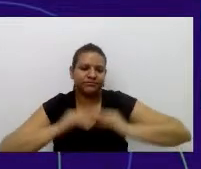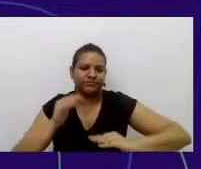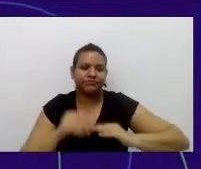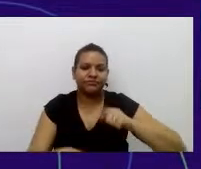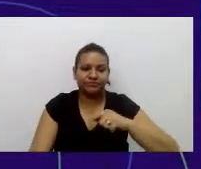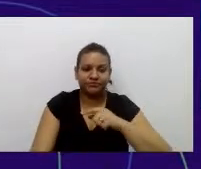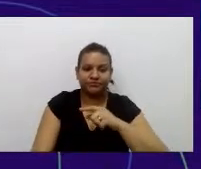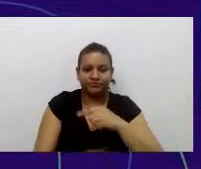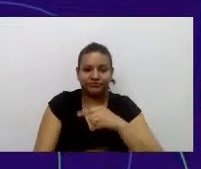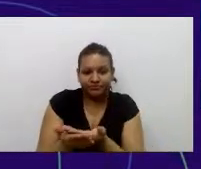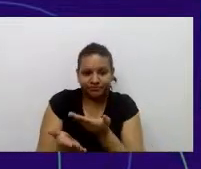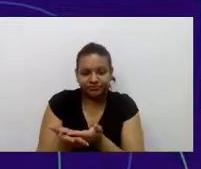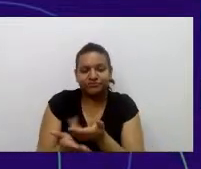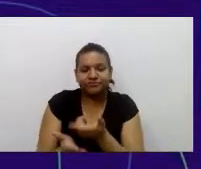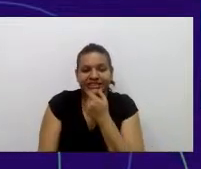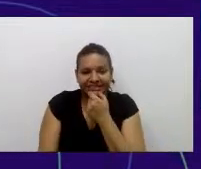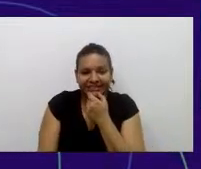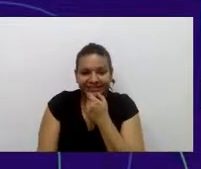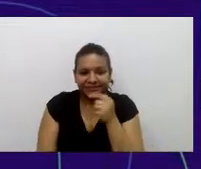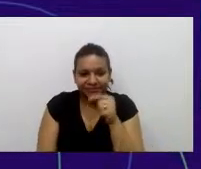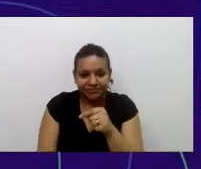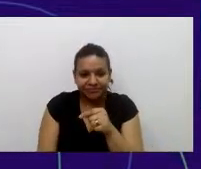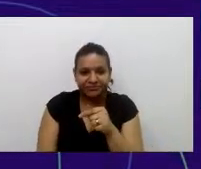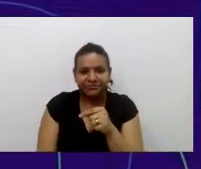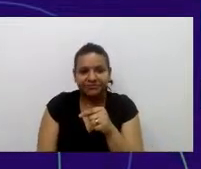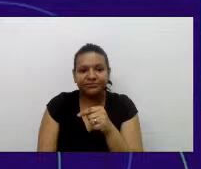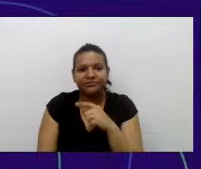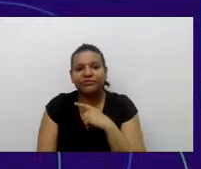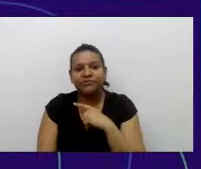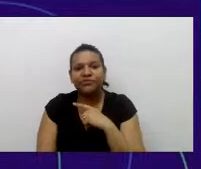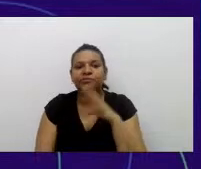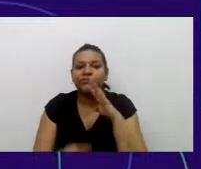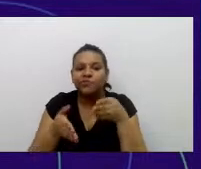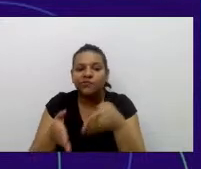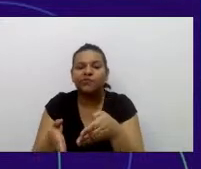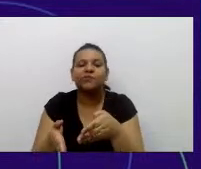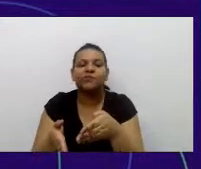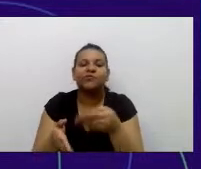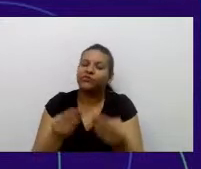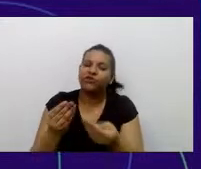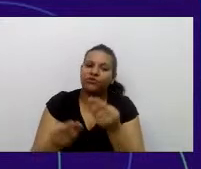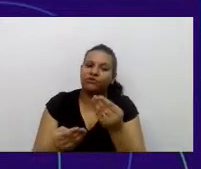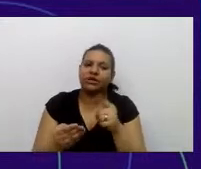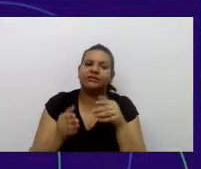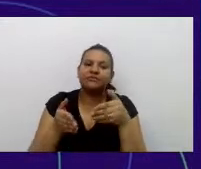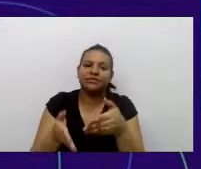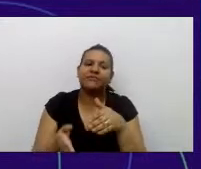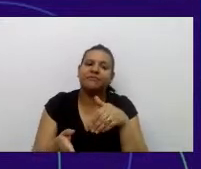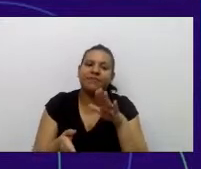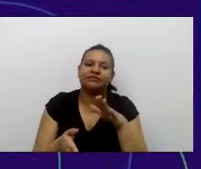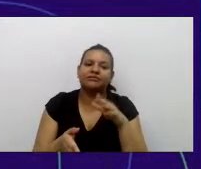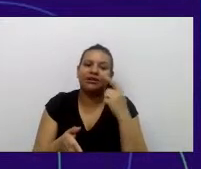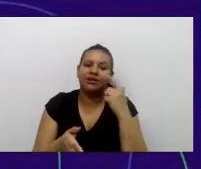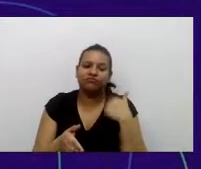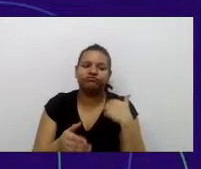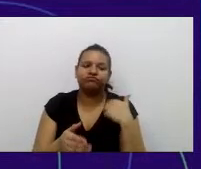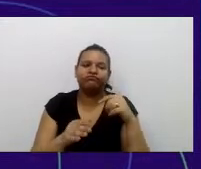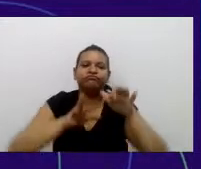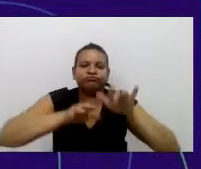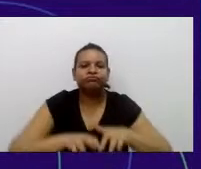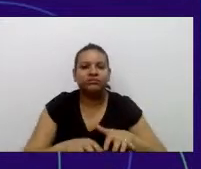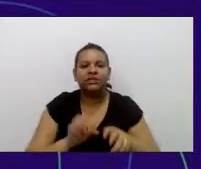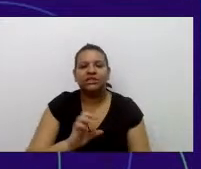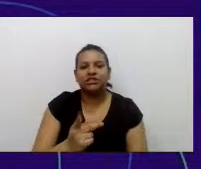very specific in terms of what I wanted ChatGPT to do, and it gave me 2 ideas. Am I going to use